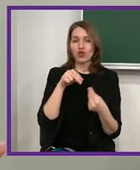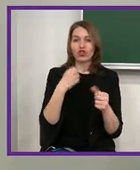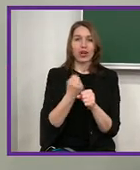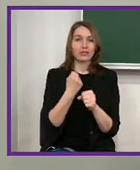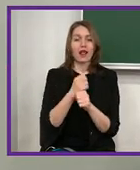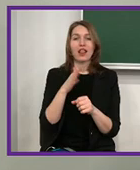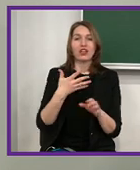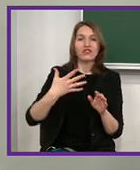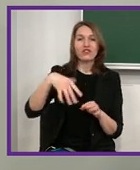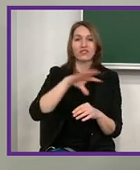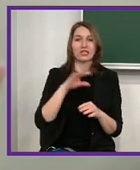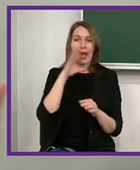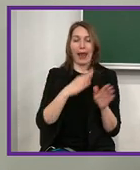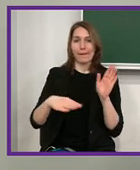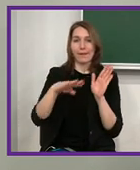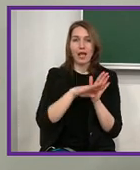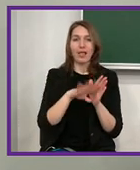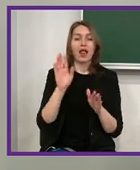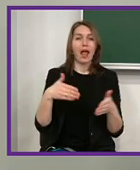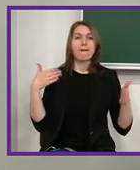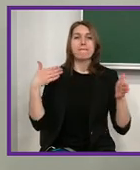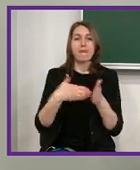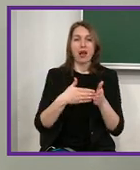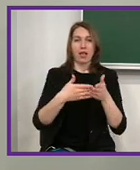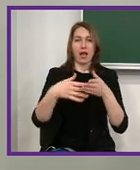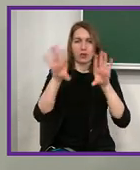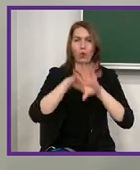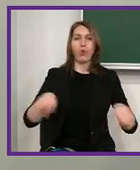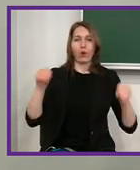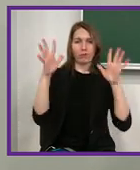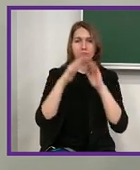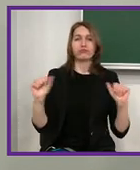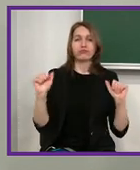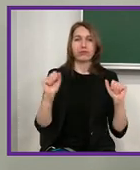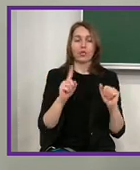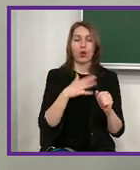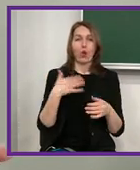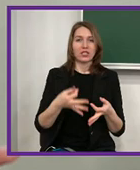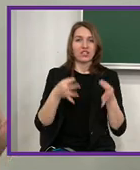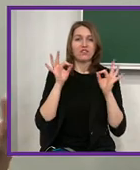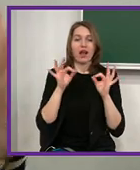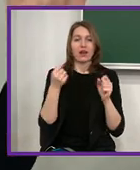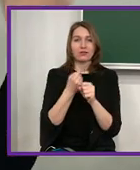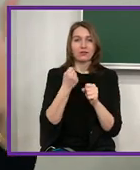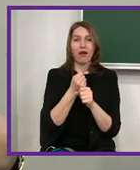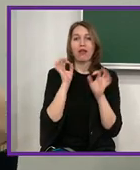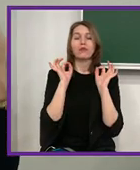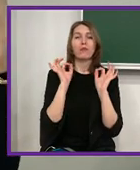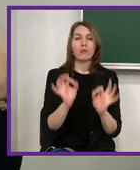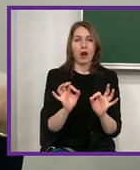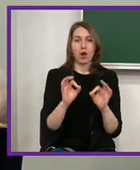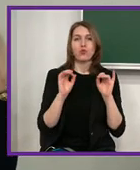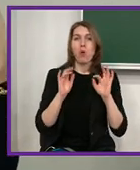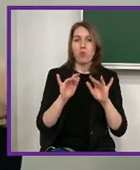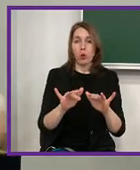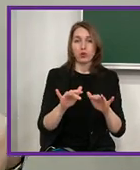removes barriers to participation. I think it's really important to sort of design the process as well. Otherwise, I think, as sort of Lisa said, you may end up with a kind of